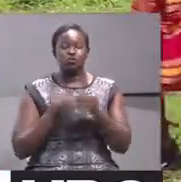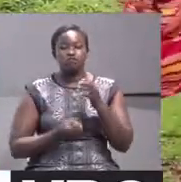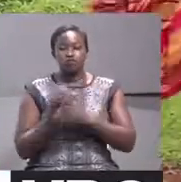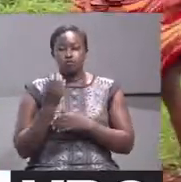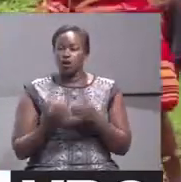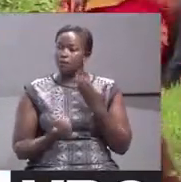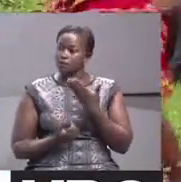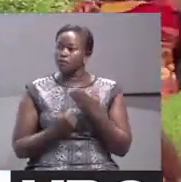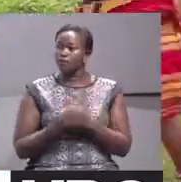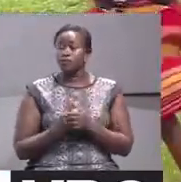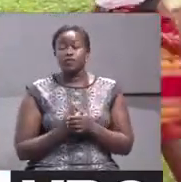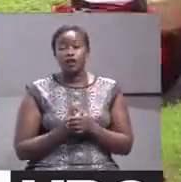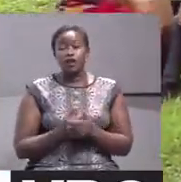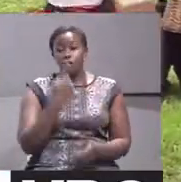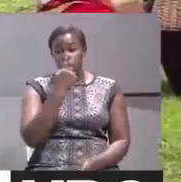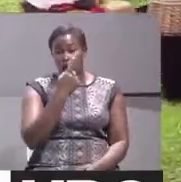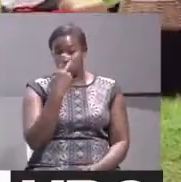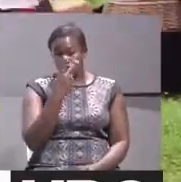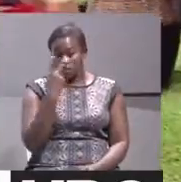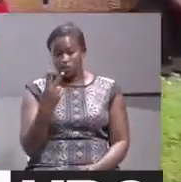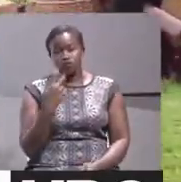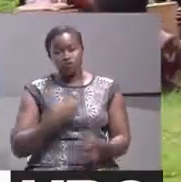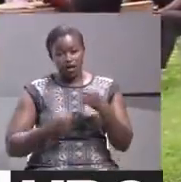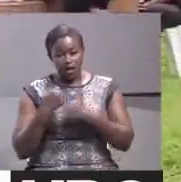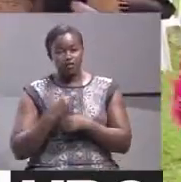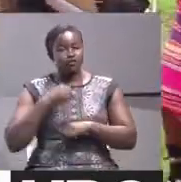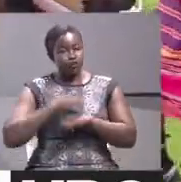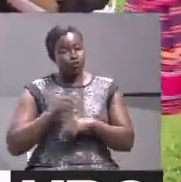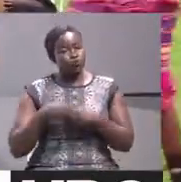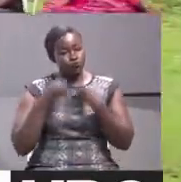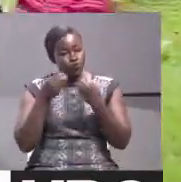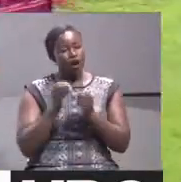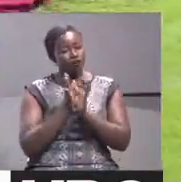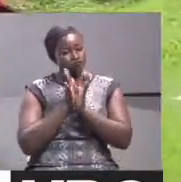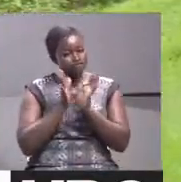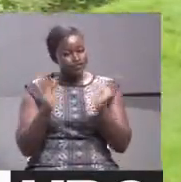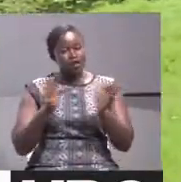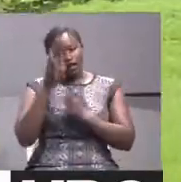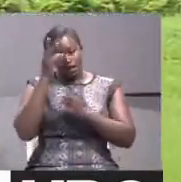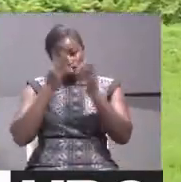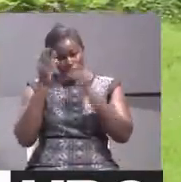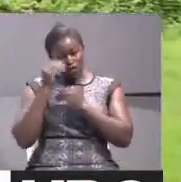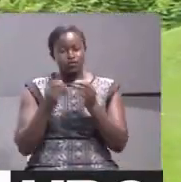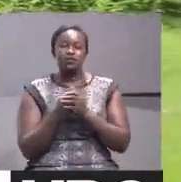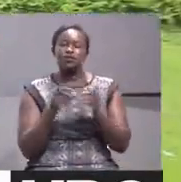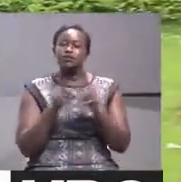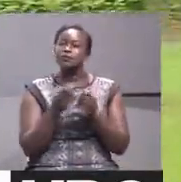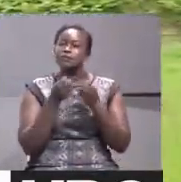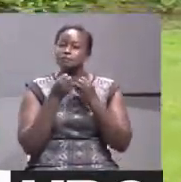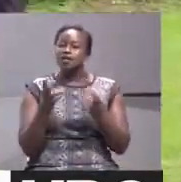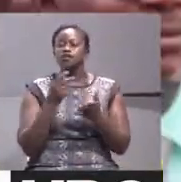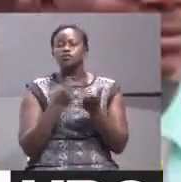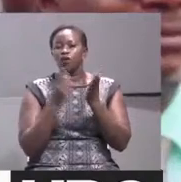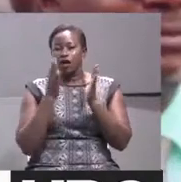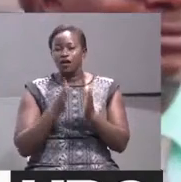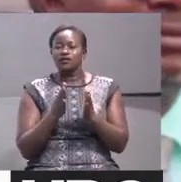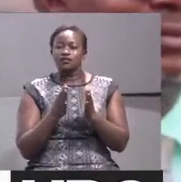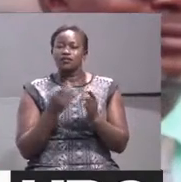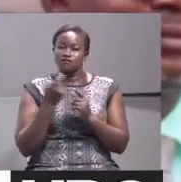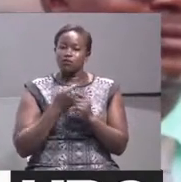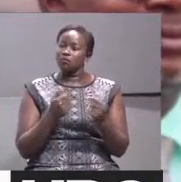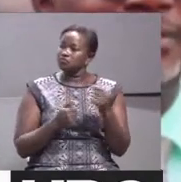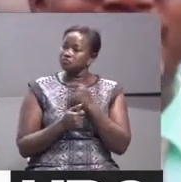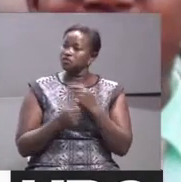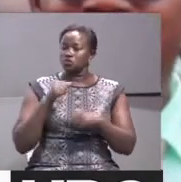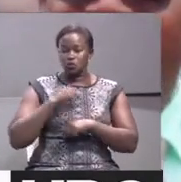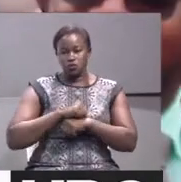For 122 years, Namirango College has provided a holistic education that has churned out many notable citizens. Some